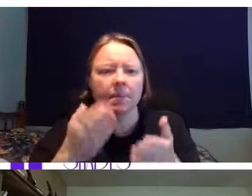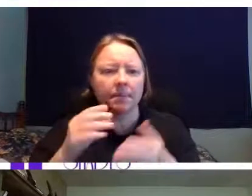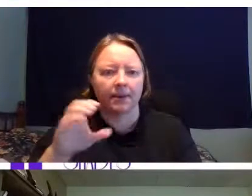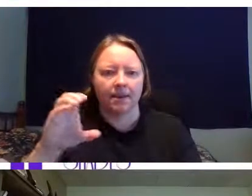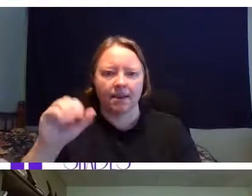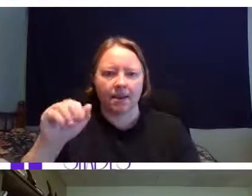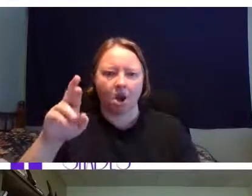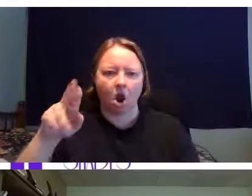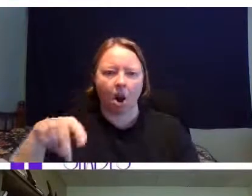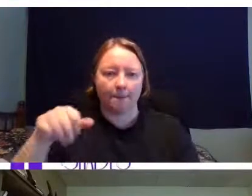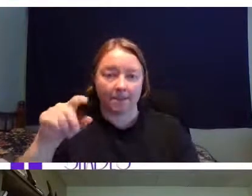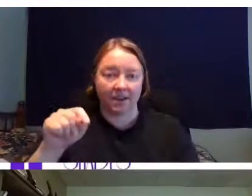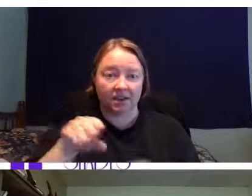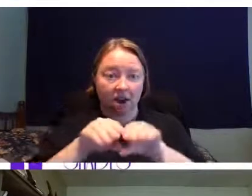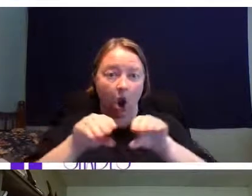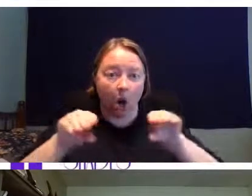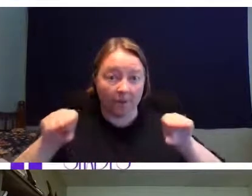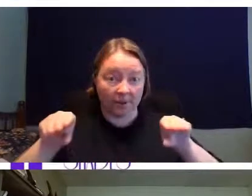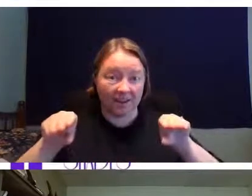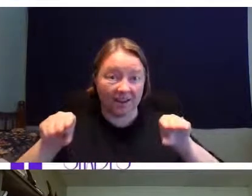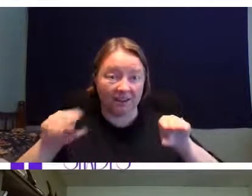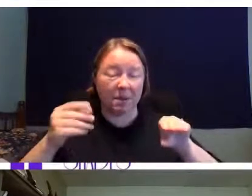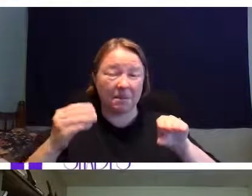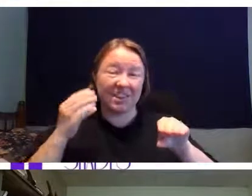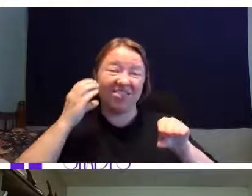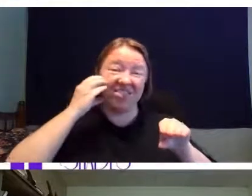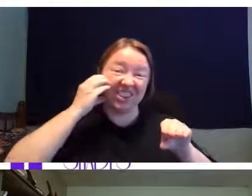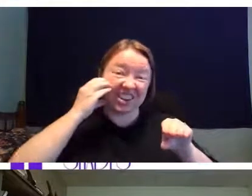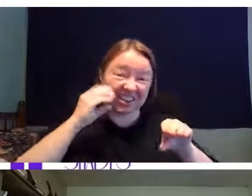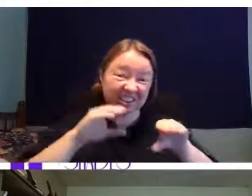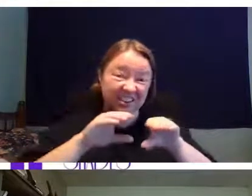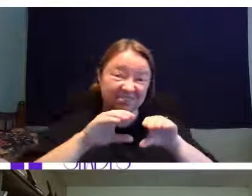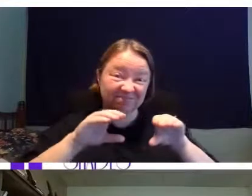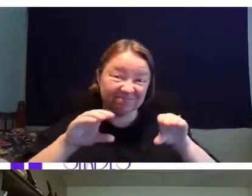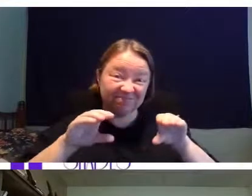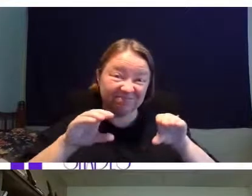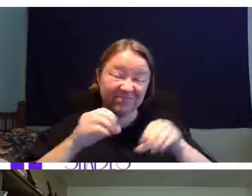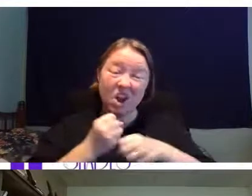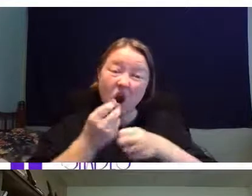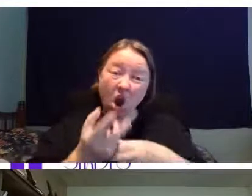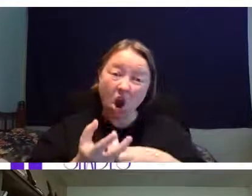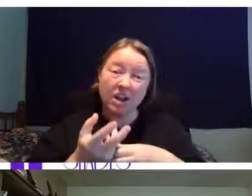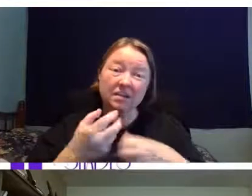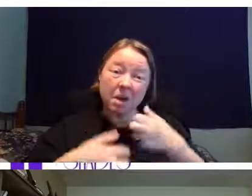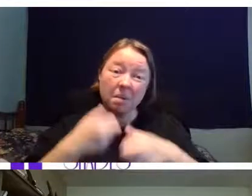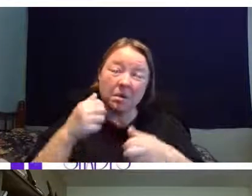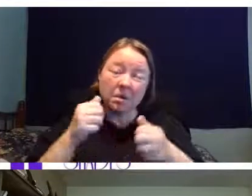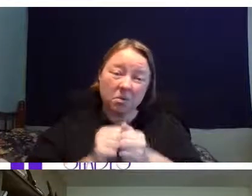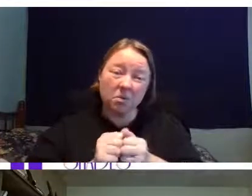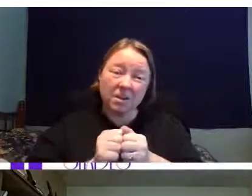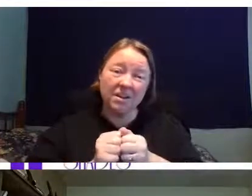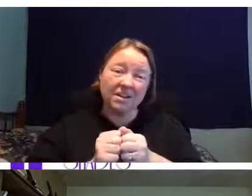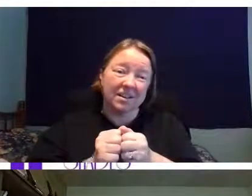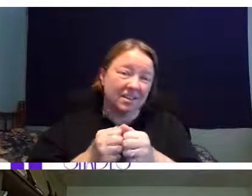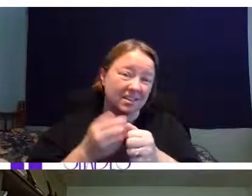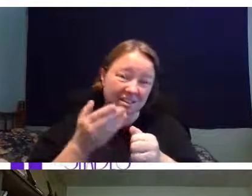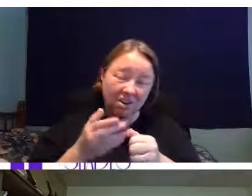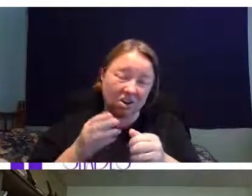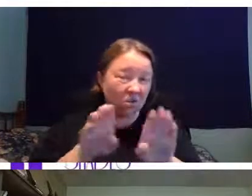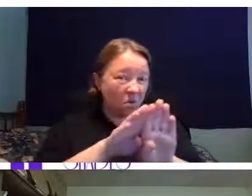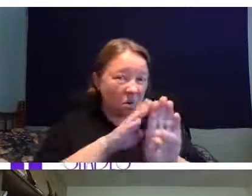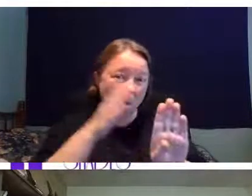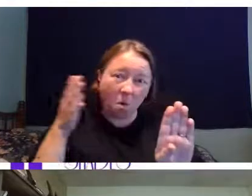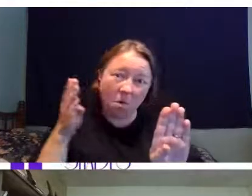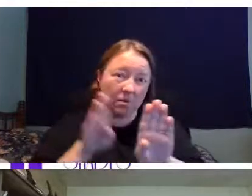that is, a little bit thicker than, and it's causing some issues with clearance. It might be some,